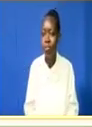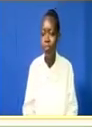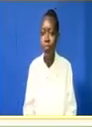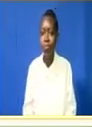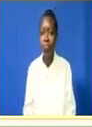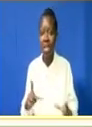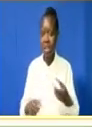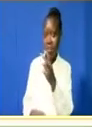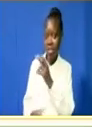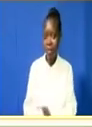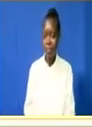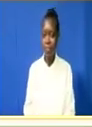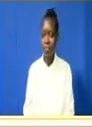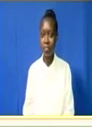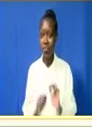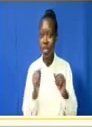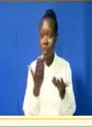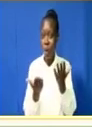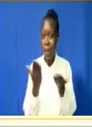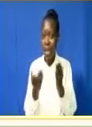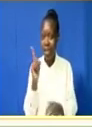see if you can be able to compare.